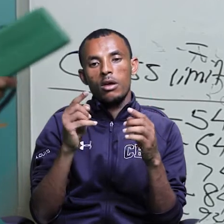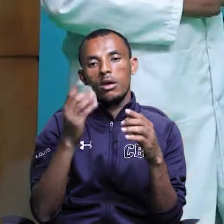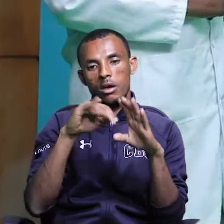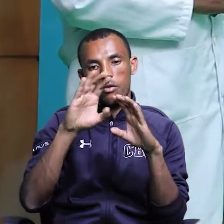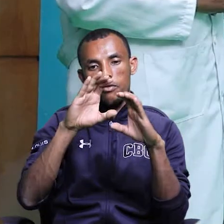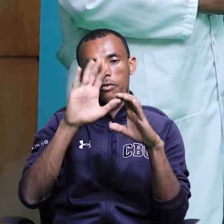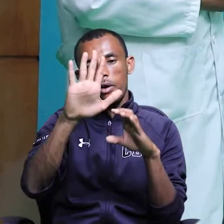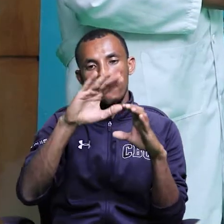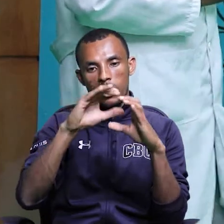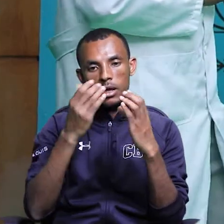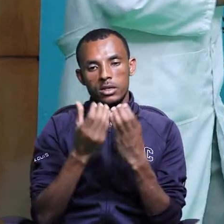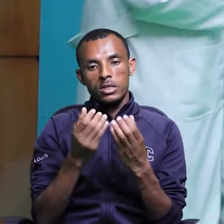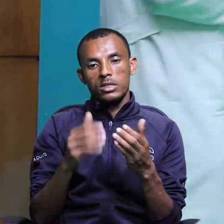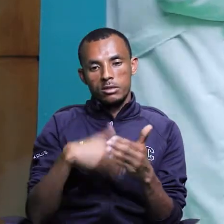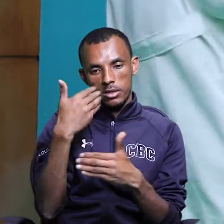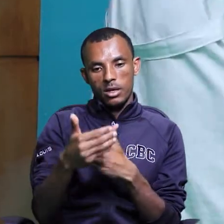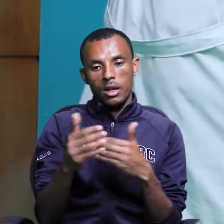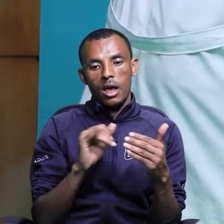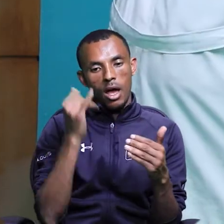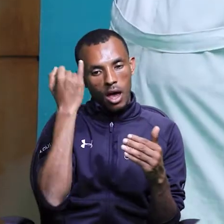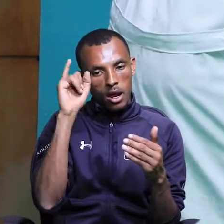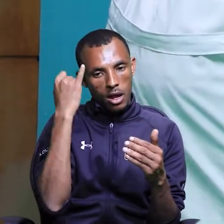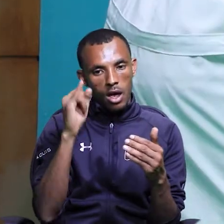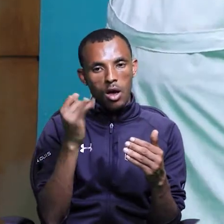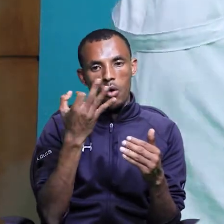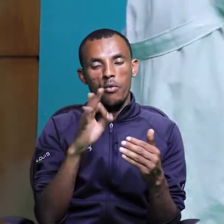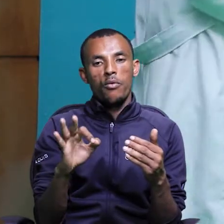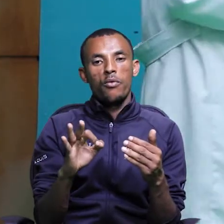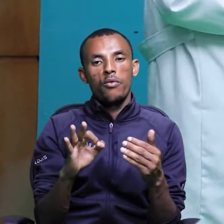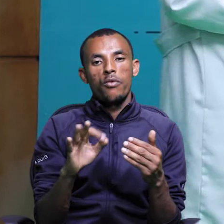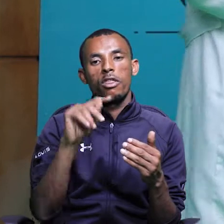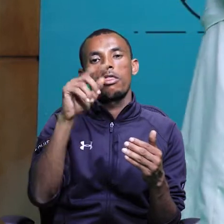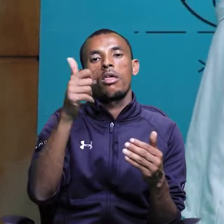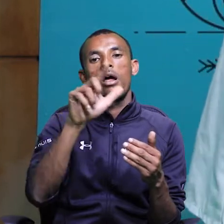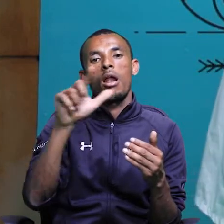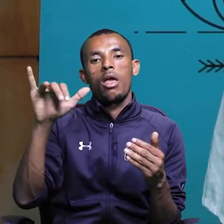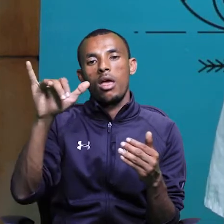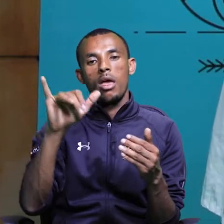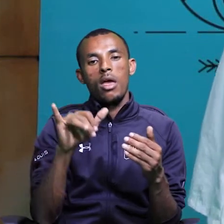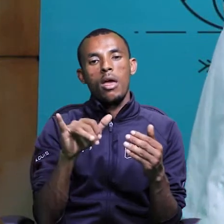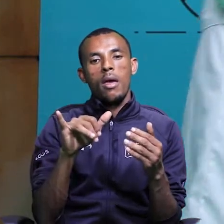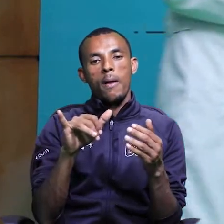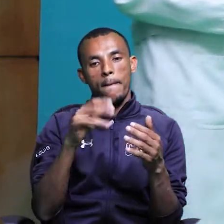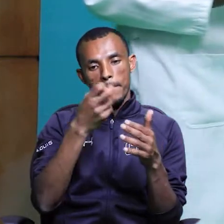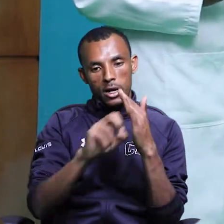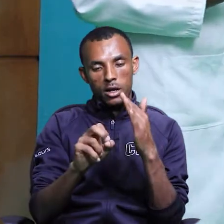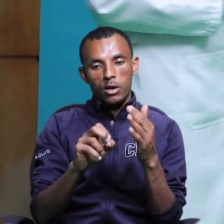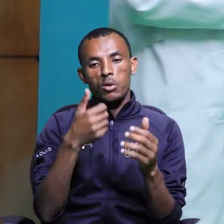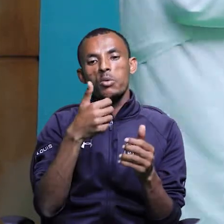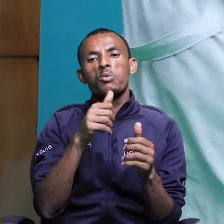classes. Then, idea of tally mark it comes. In which class each marks will fall